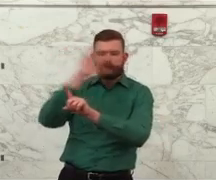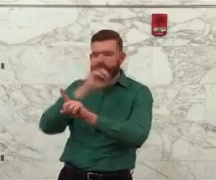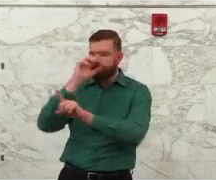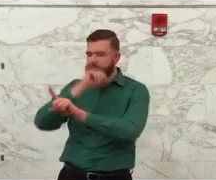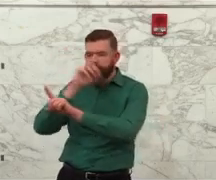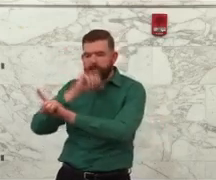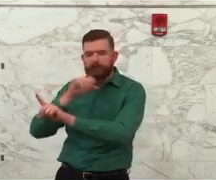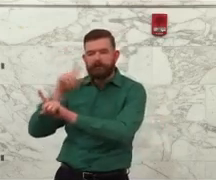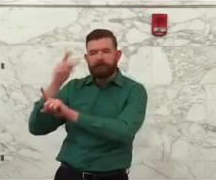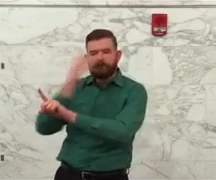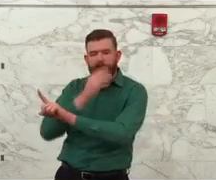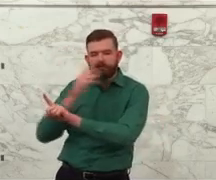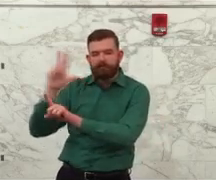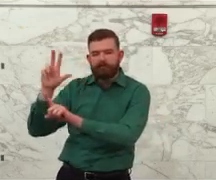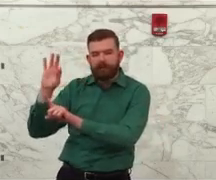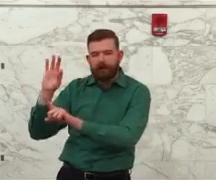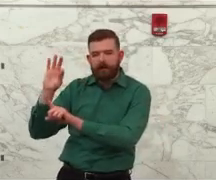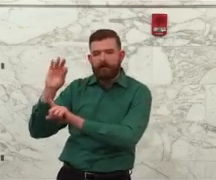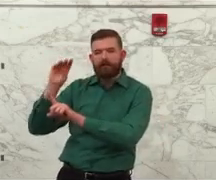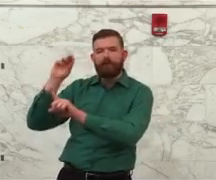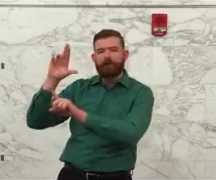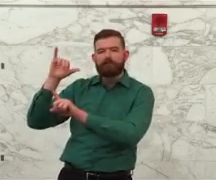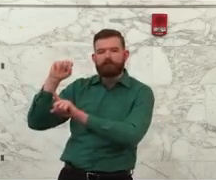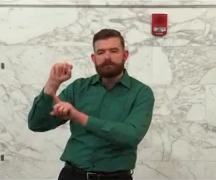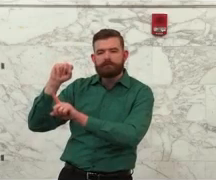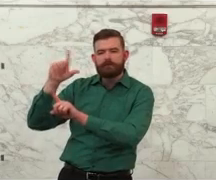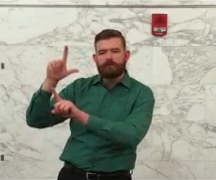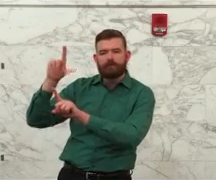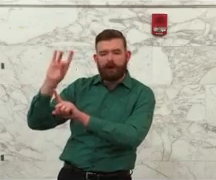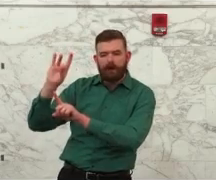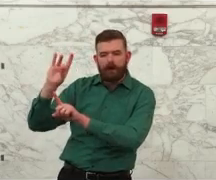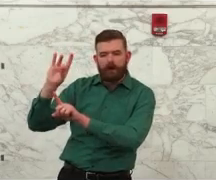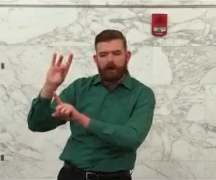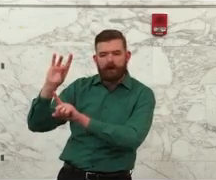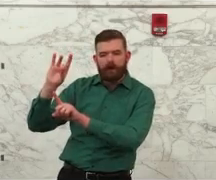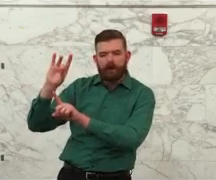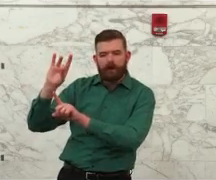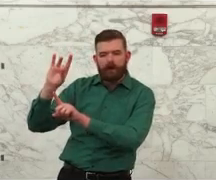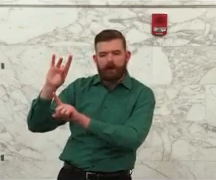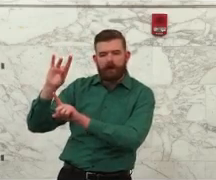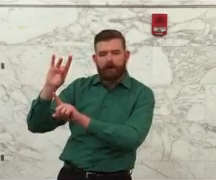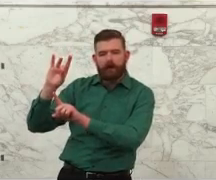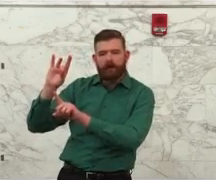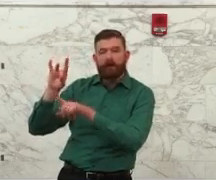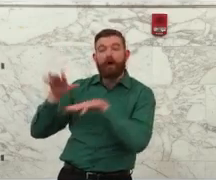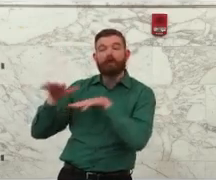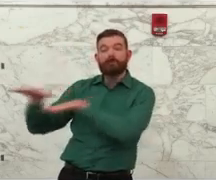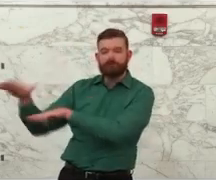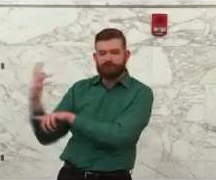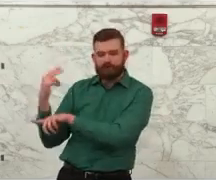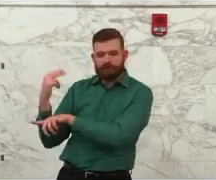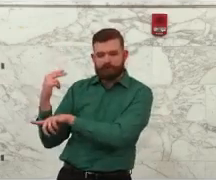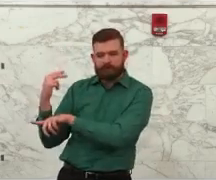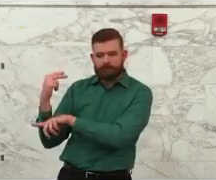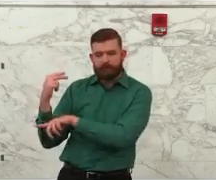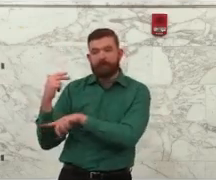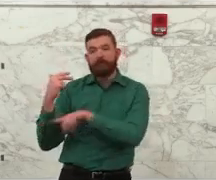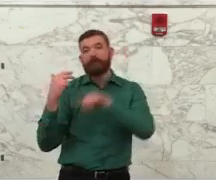39, Morris 28, Ocean 13, Passaic